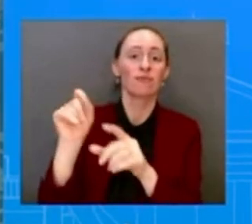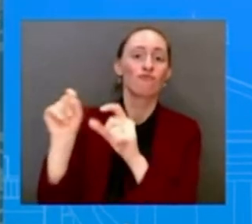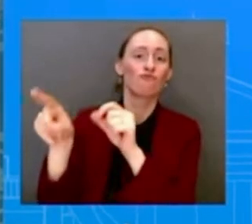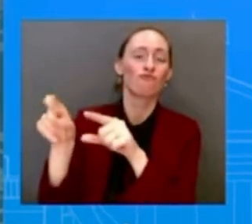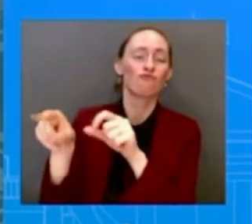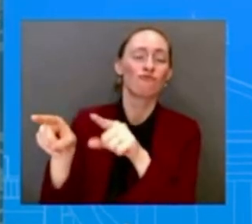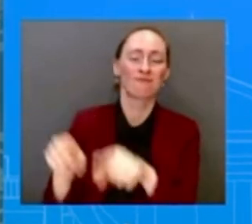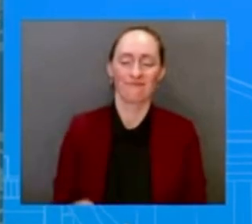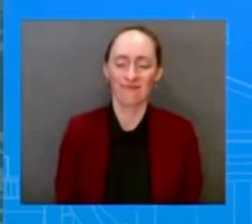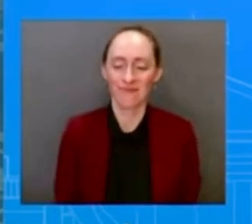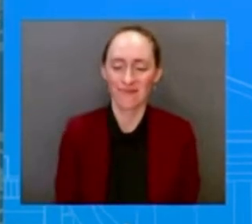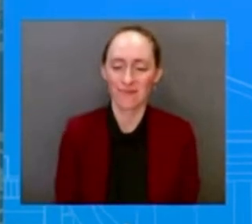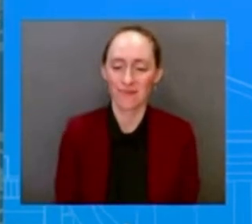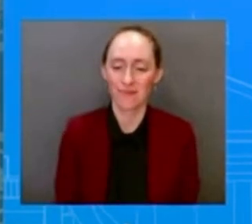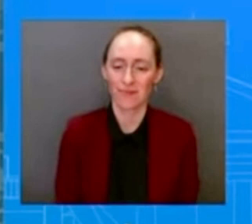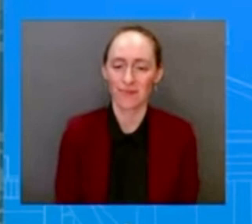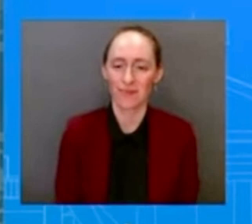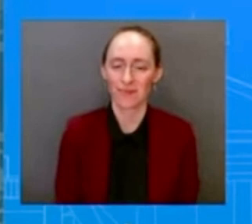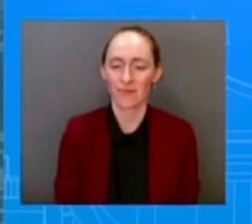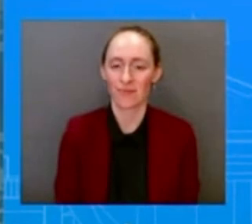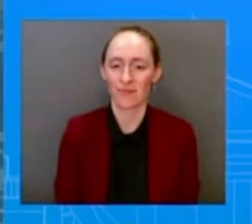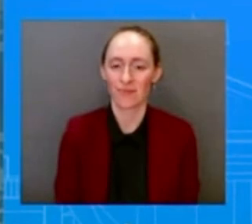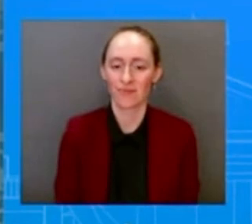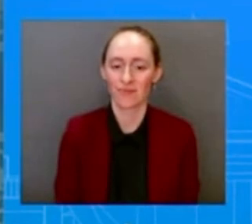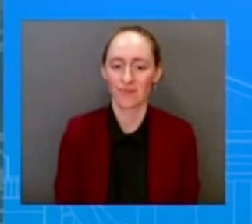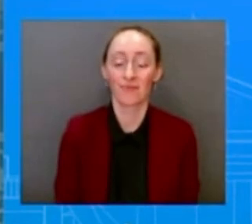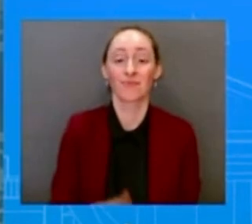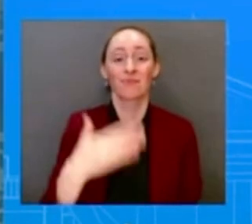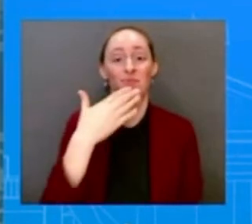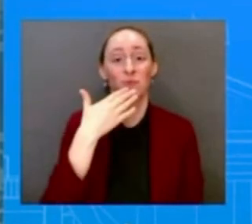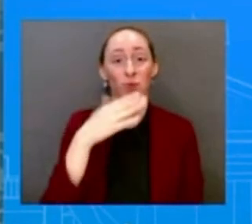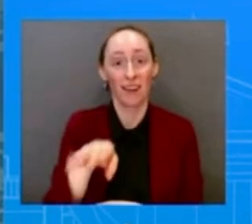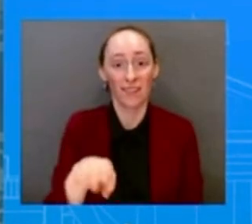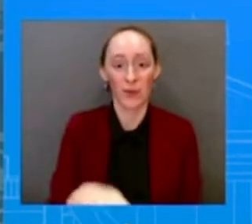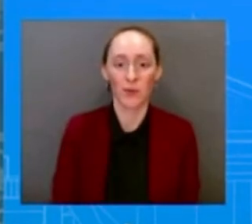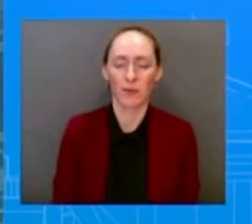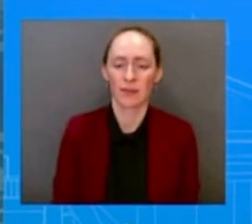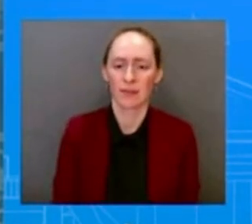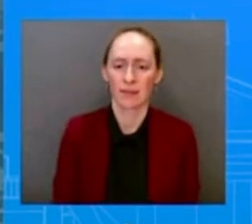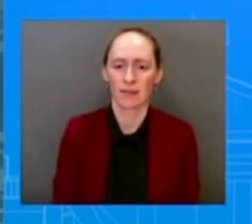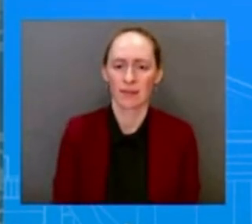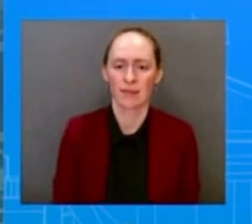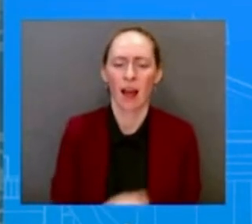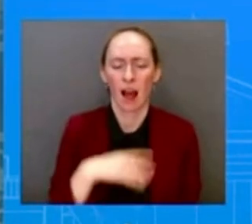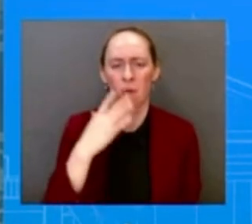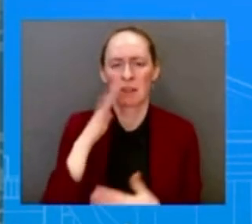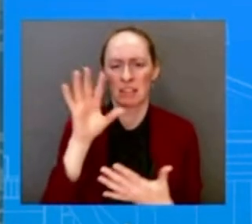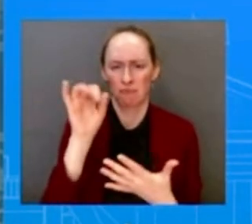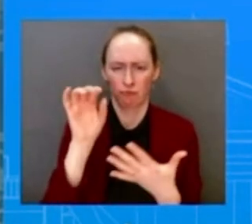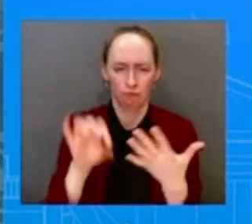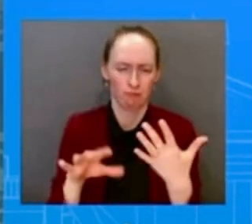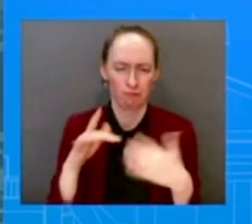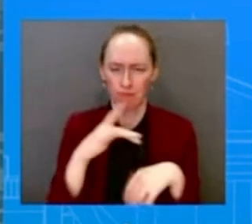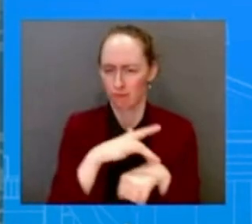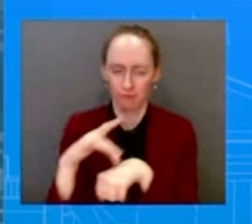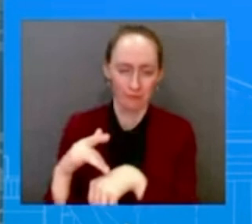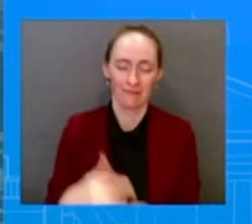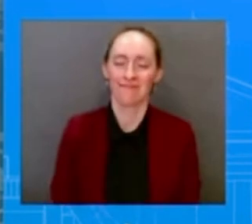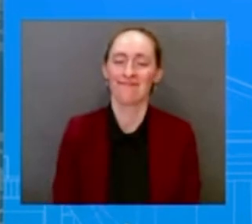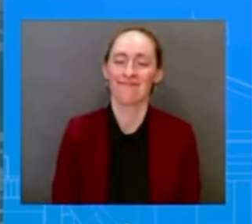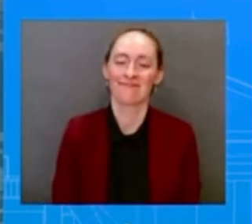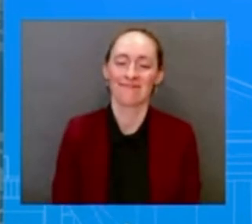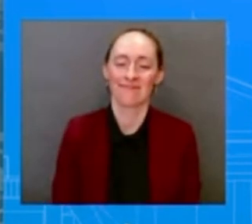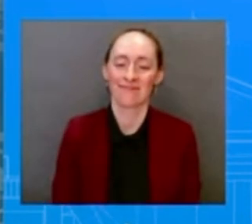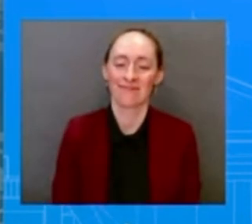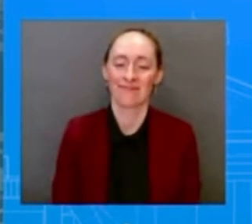Afternoon, everybody. Just a couple things here at the top. I think you know President Lula